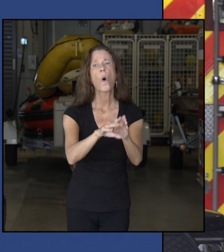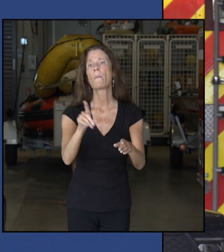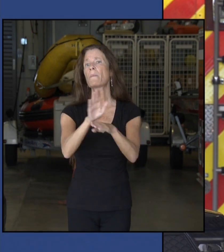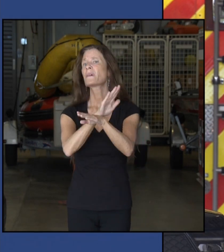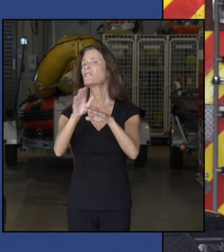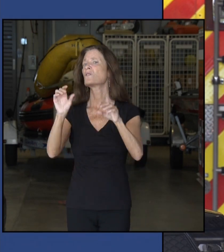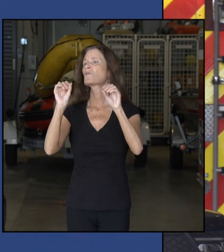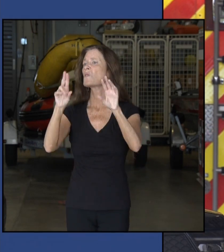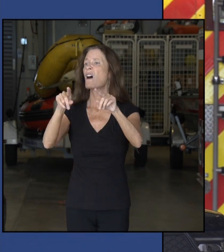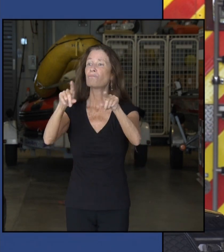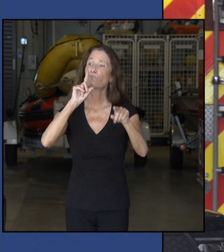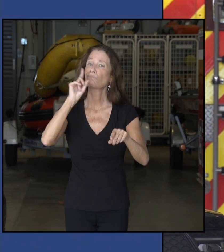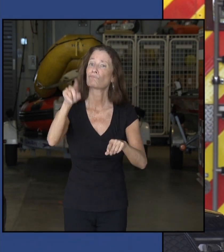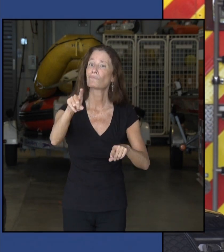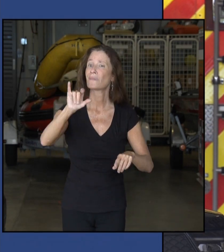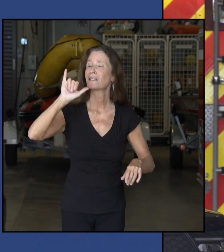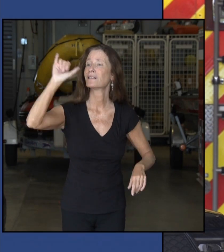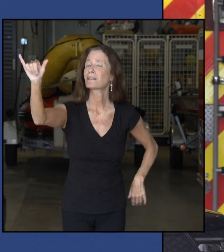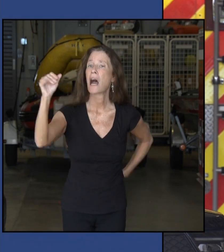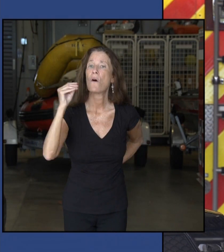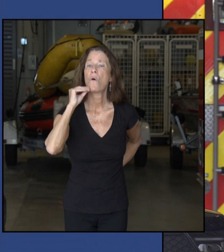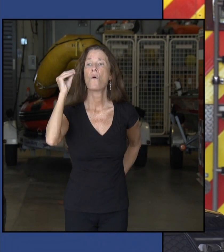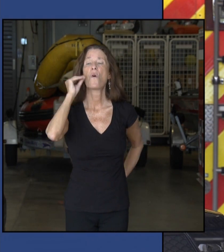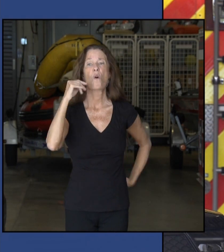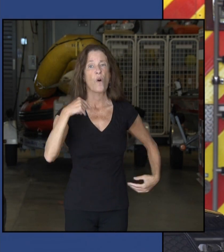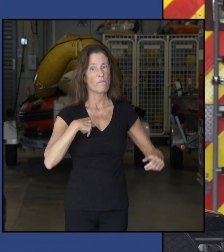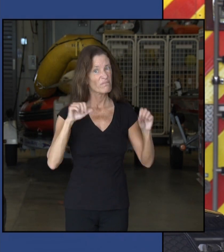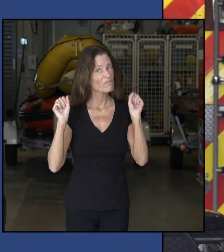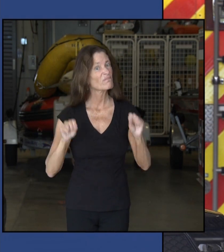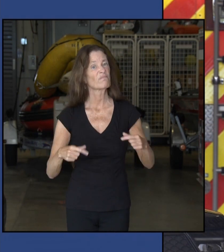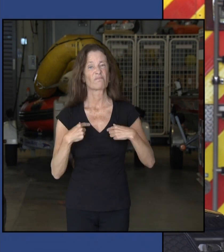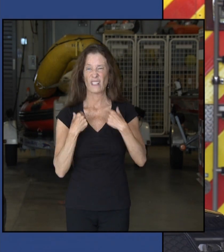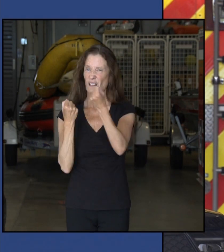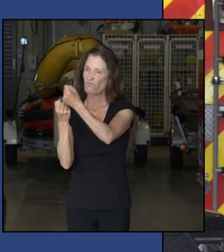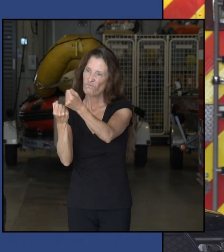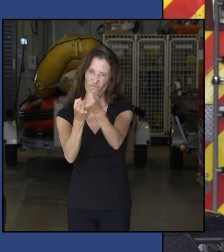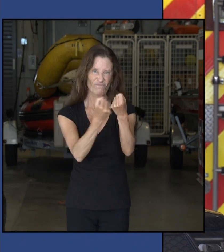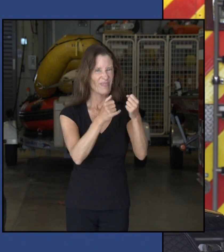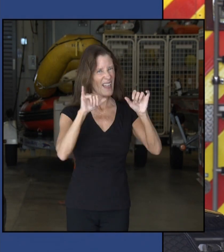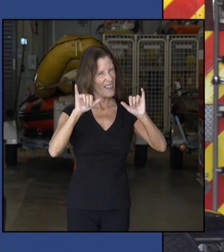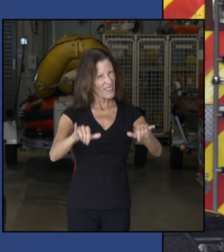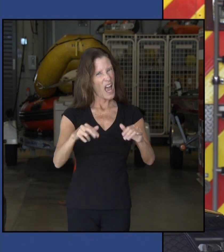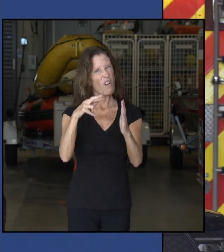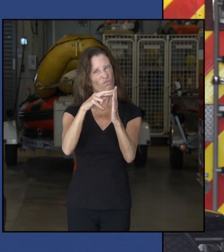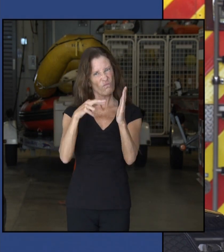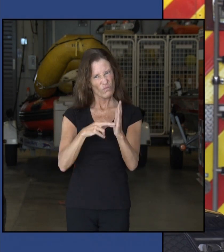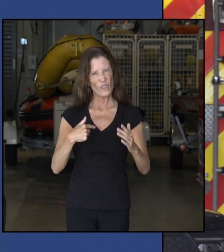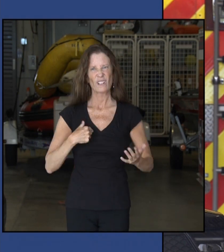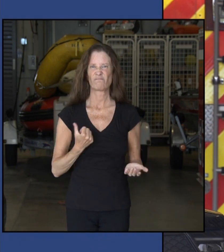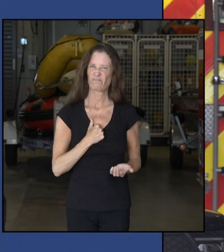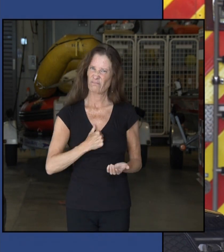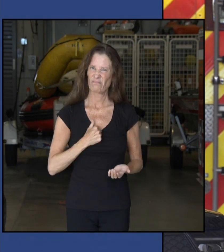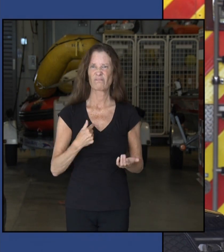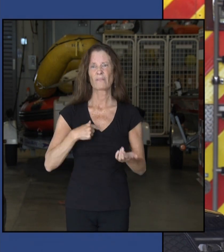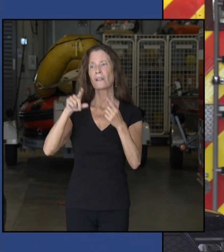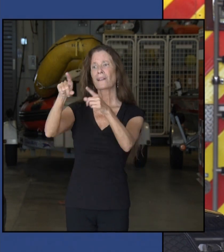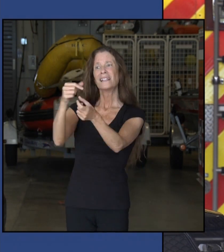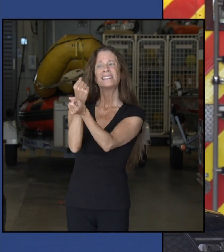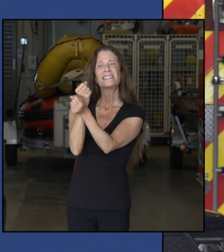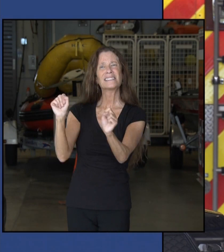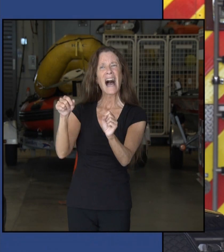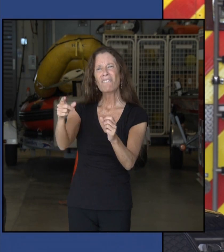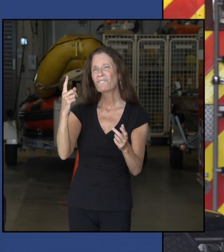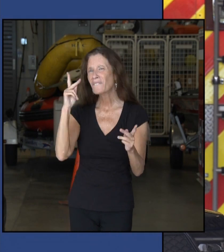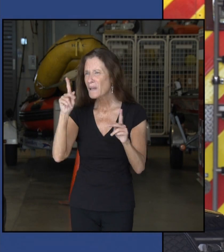expired. Nonetheless, we continue to respond to violations of the Worker Health and Safety Measure Order and have issued